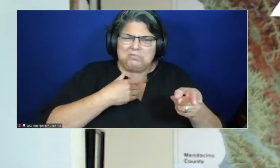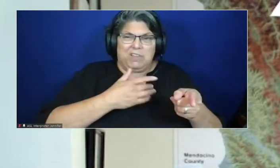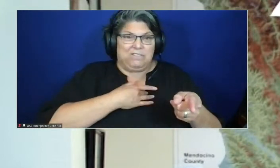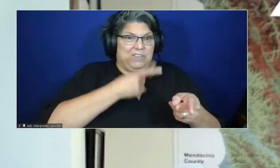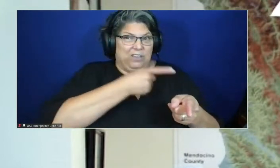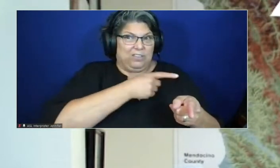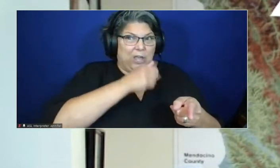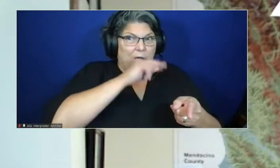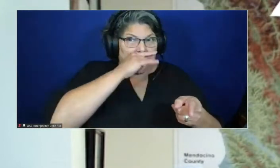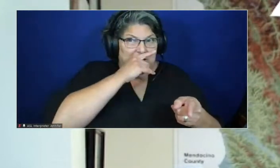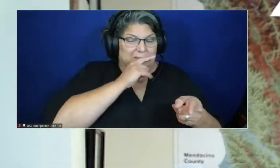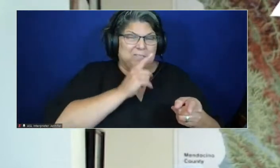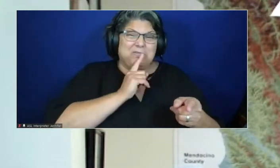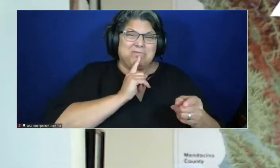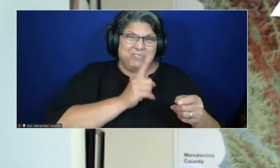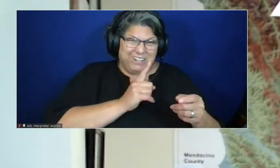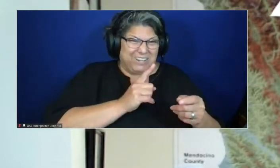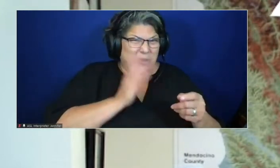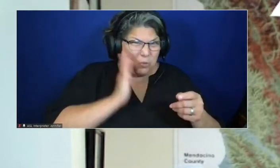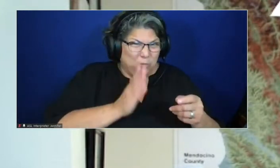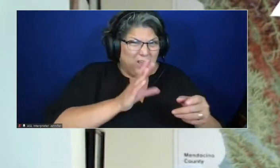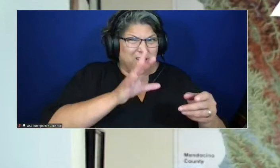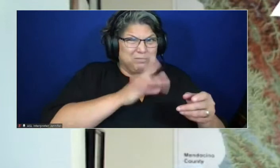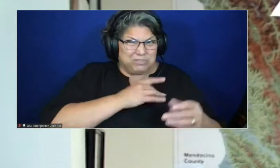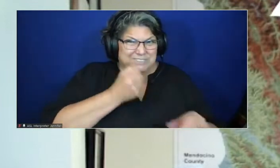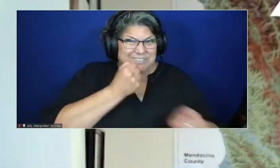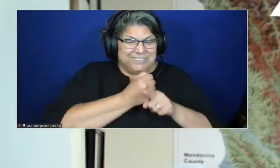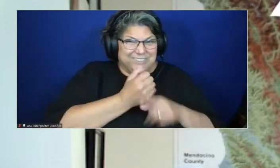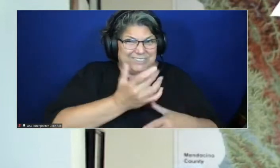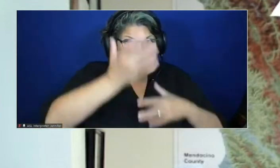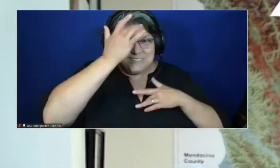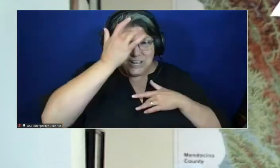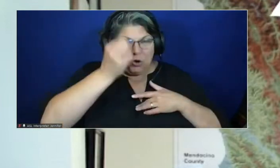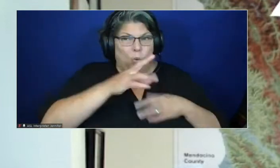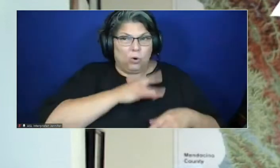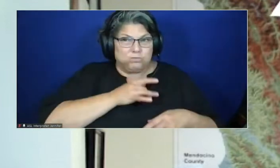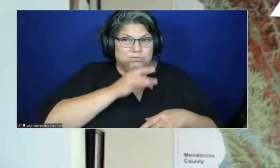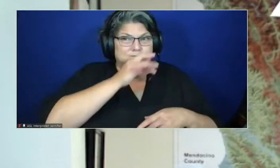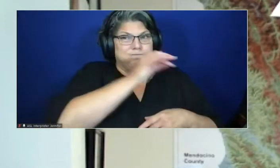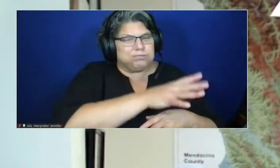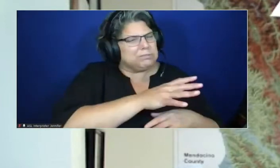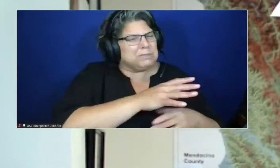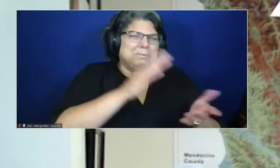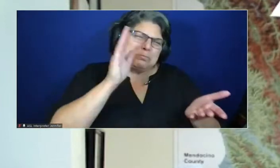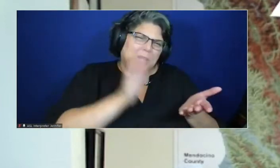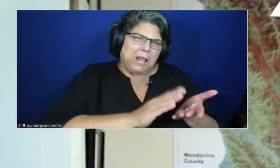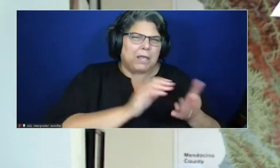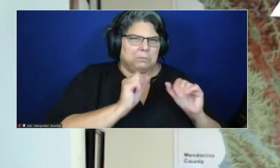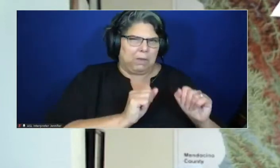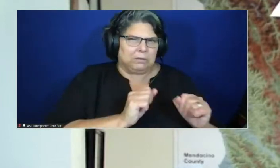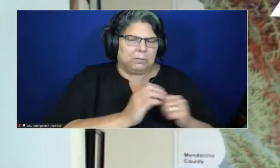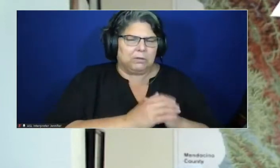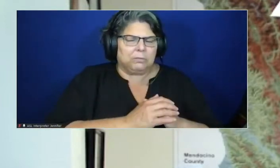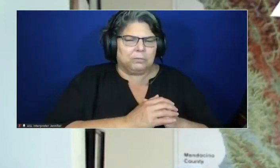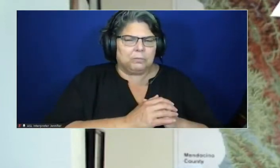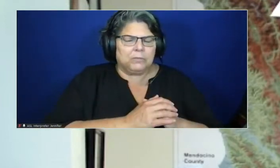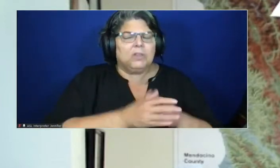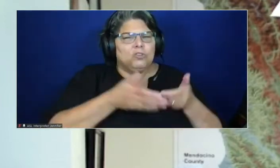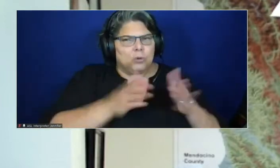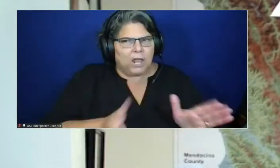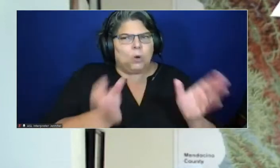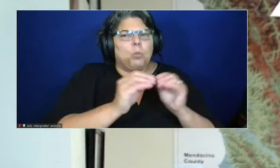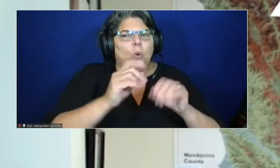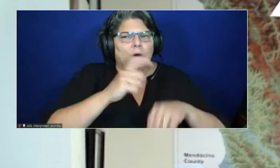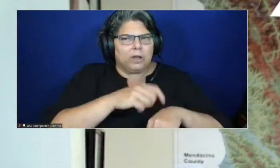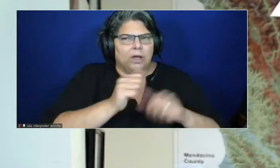actually contracting the disease and passing it on is very small. So we allow more of a time in class rather